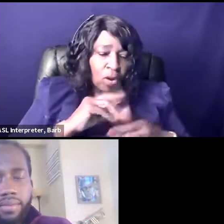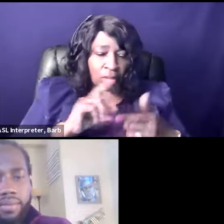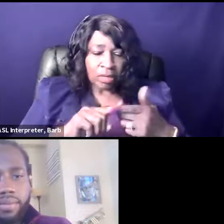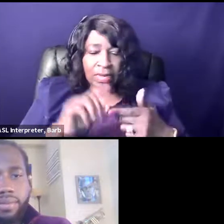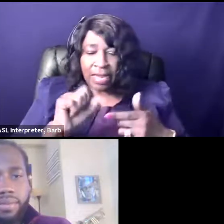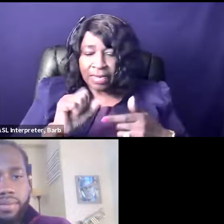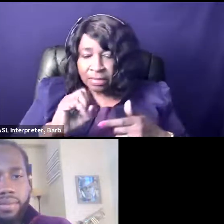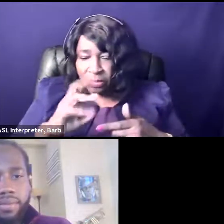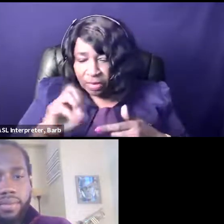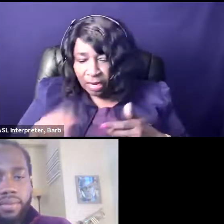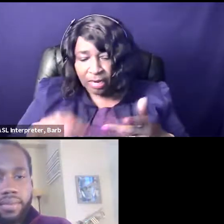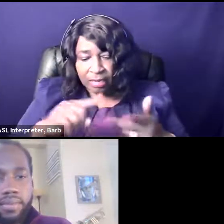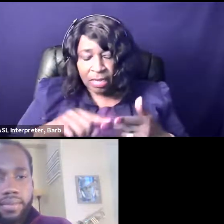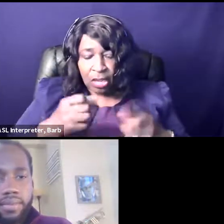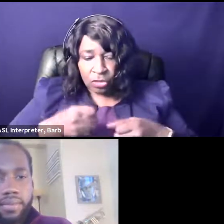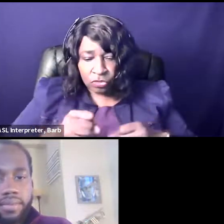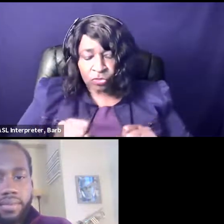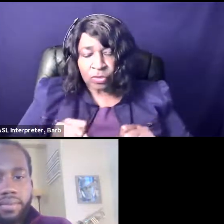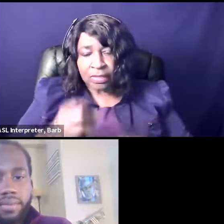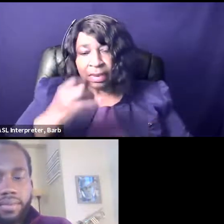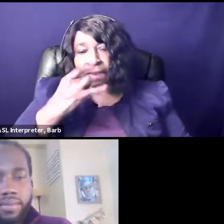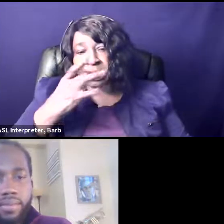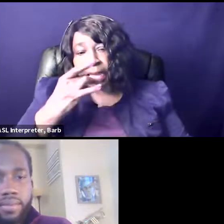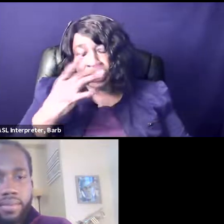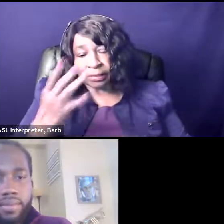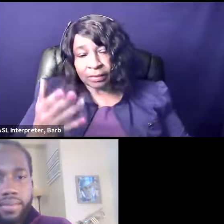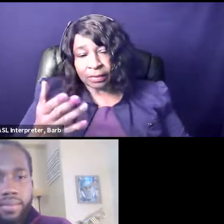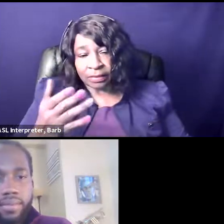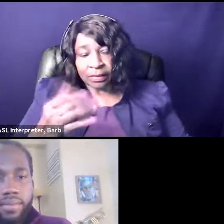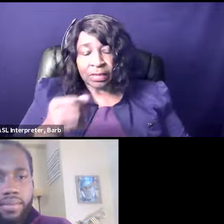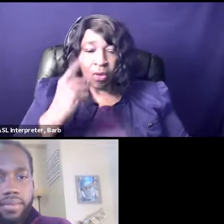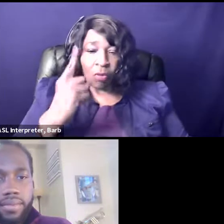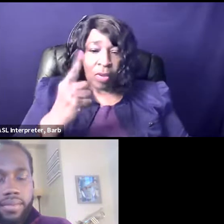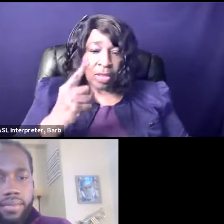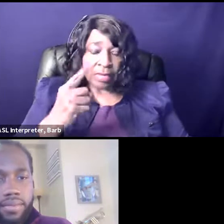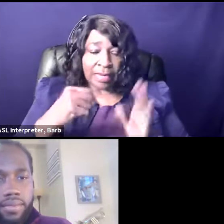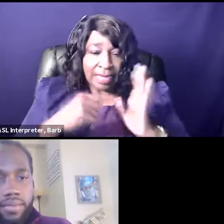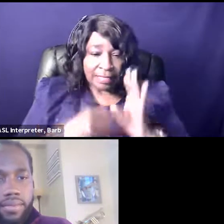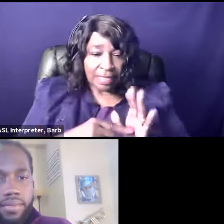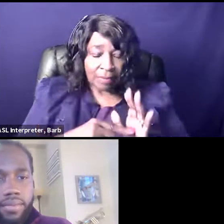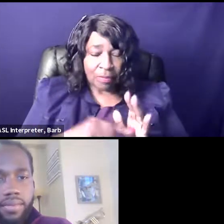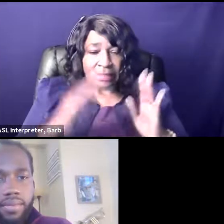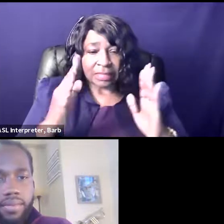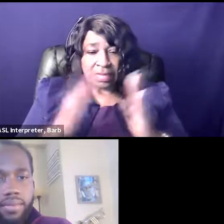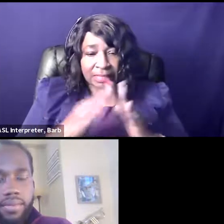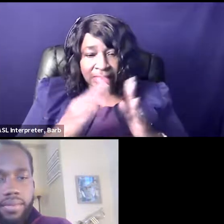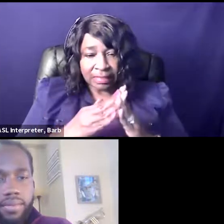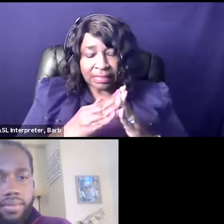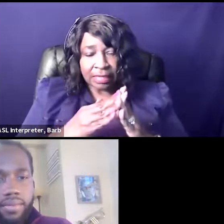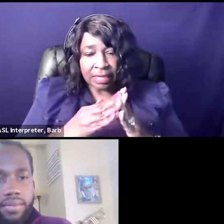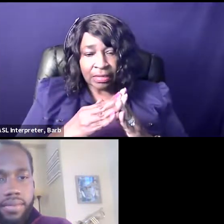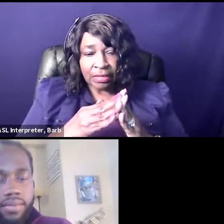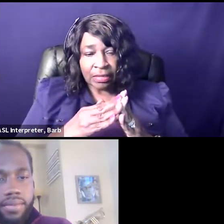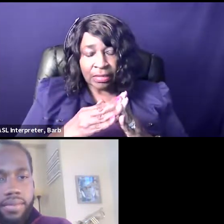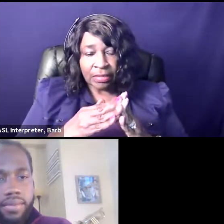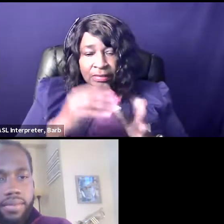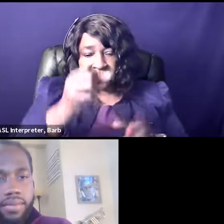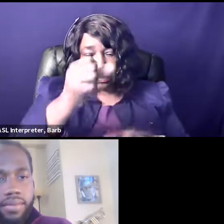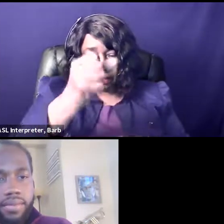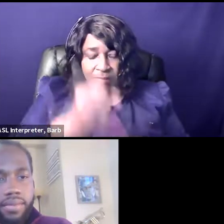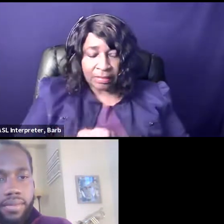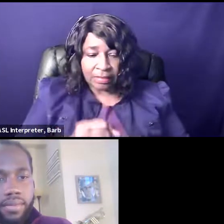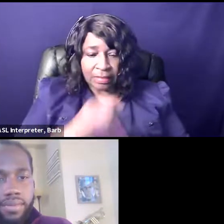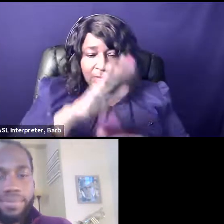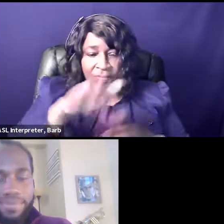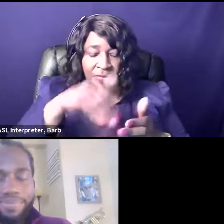lights, and so one instance is a town that kind of sits in the middle of Detroit called